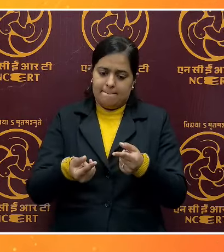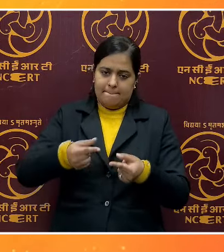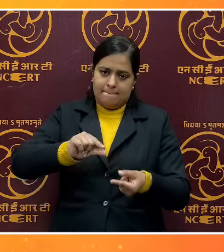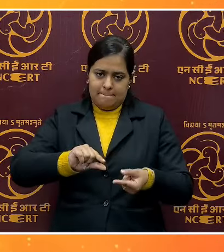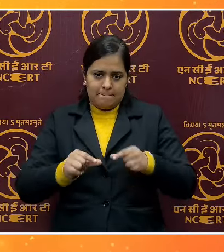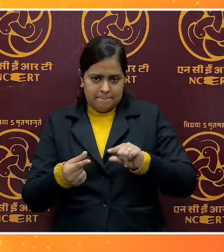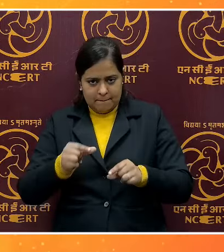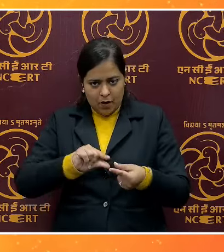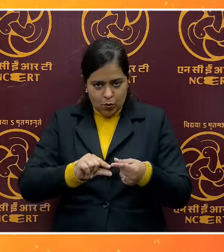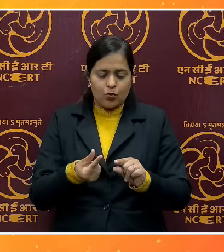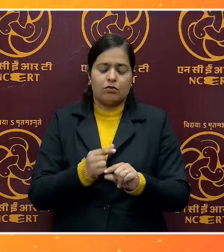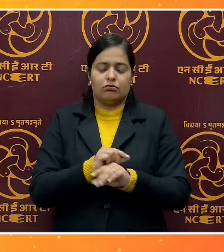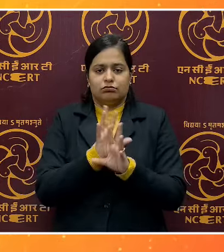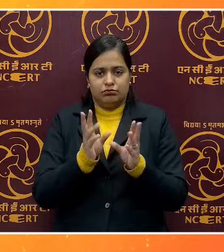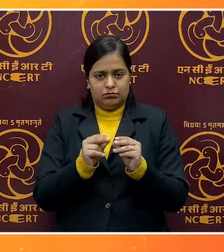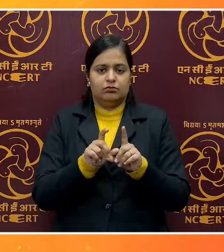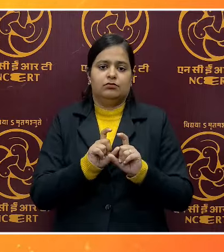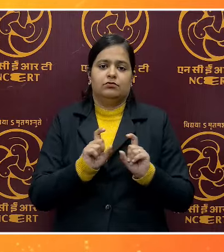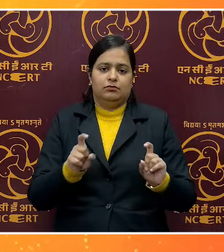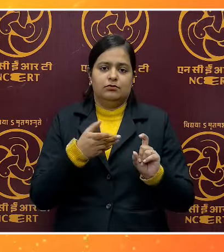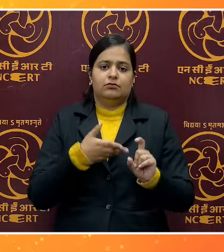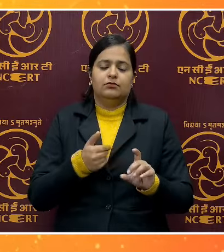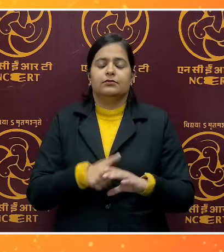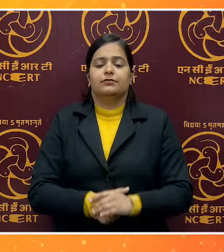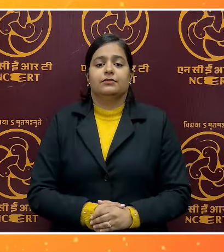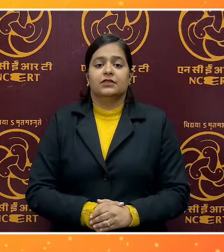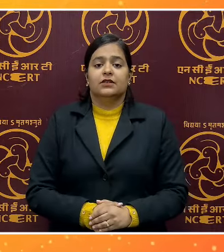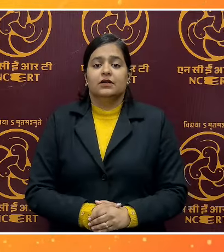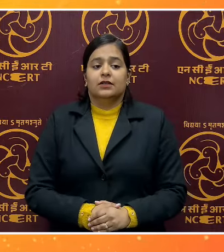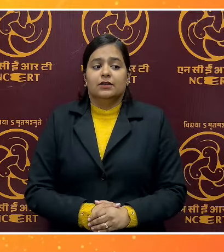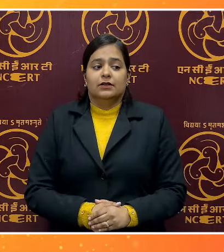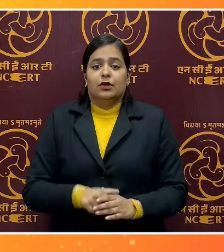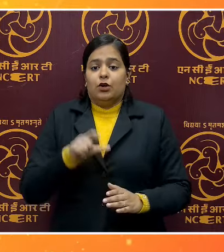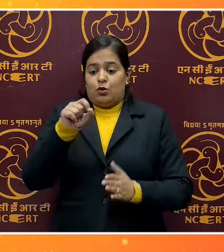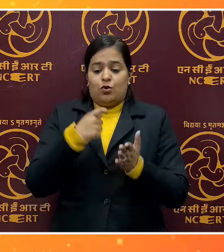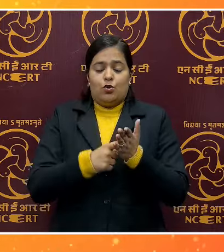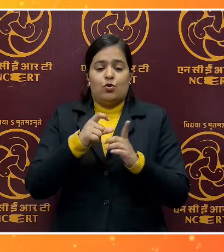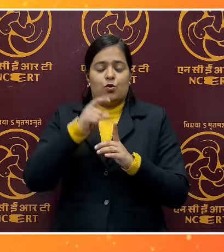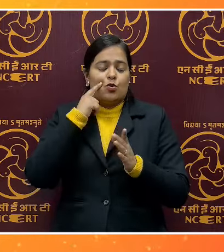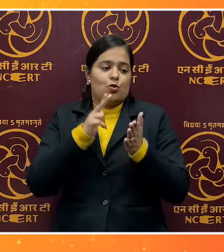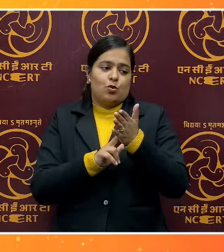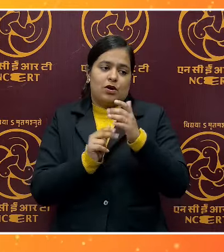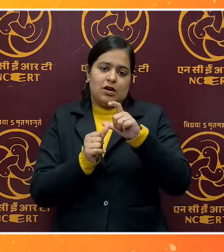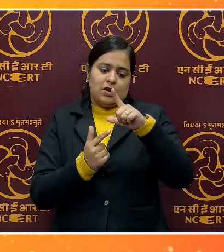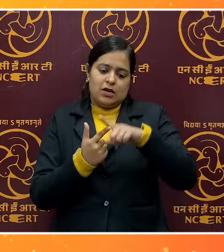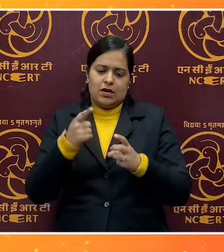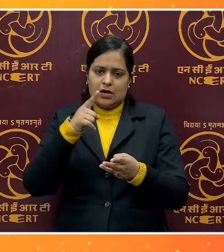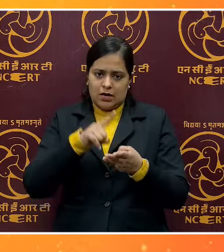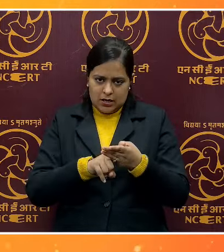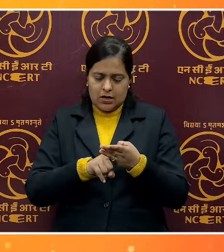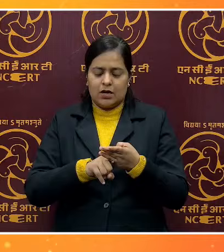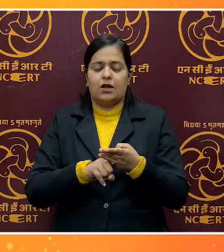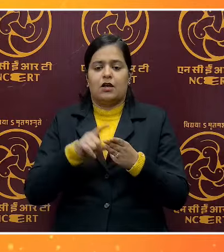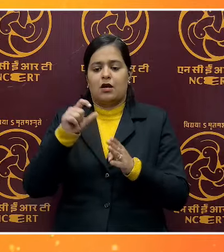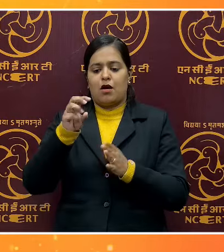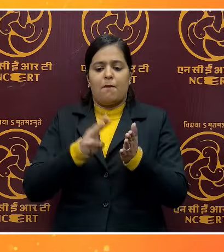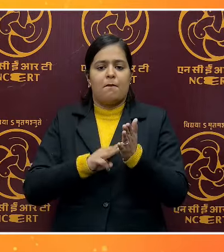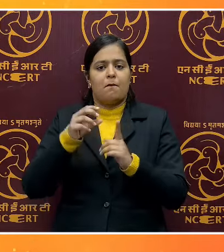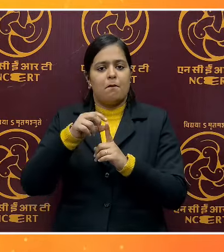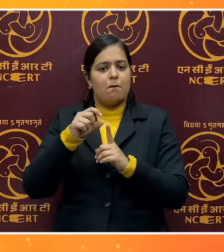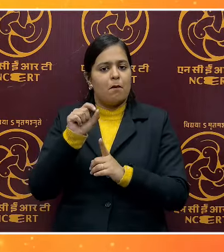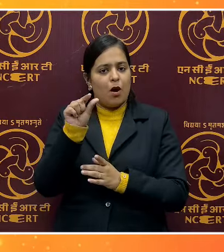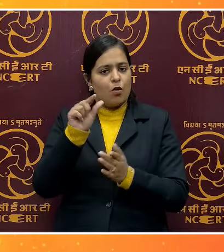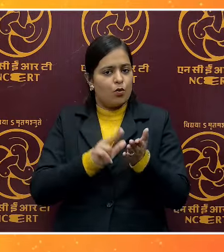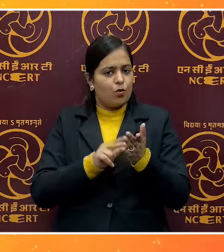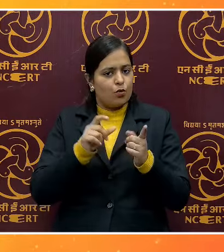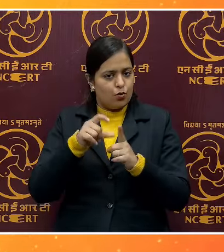the solution state. When coordinate compound to be dissolved in the solution state, it will dissociate and